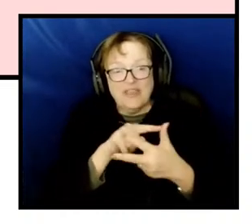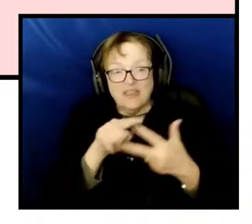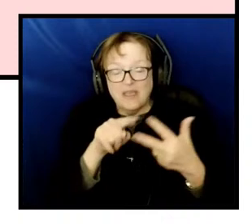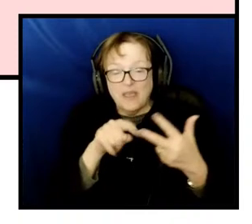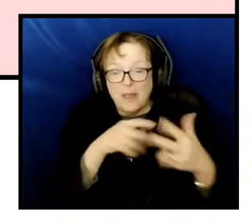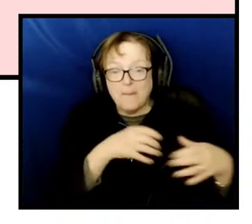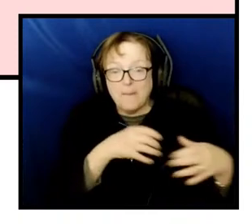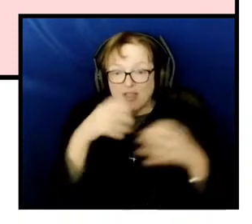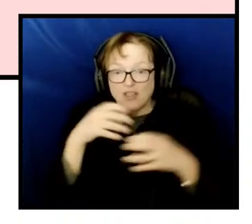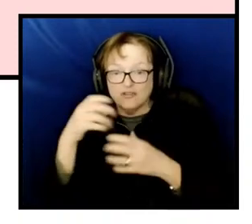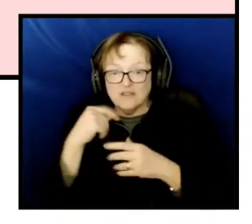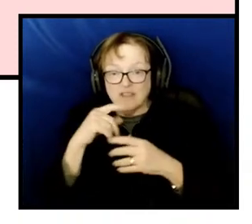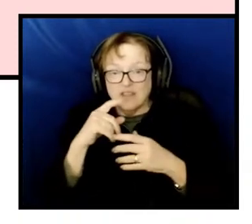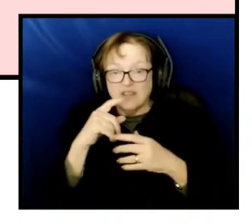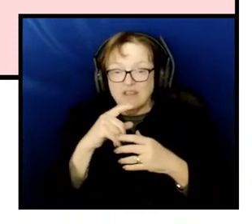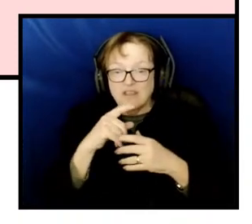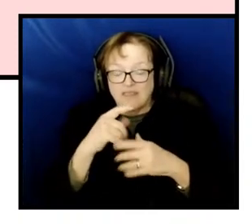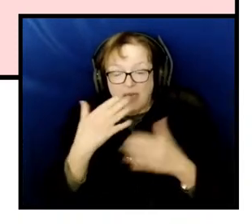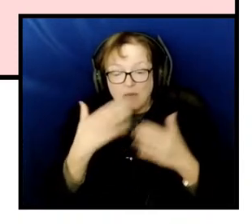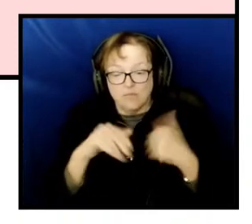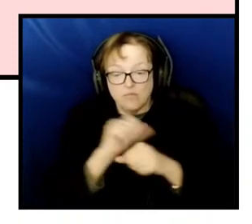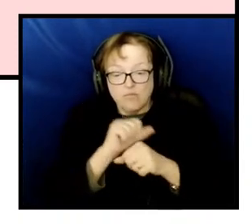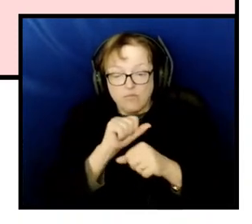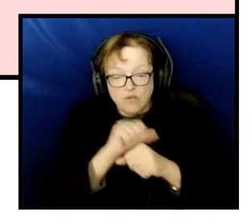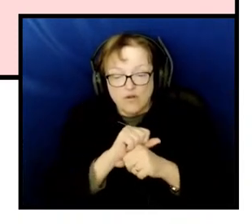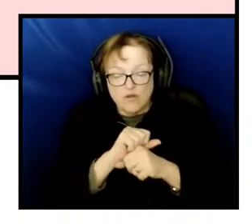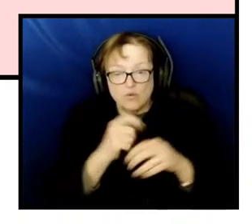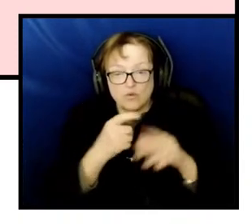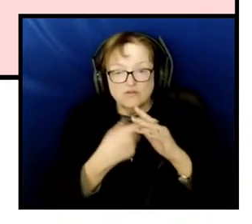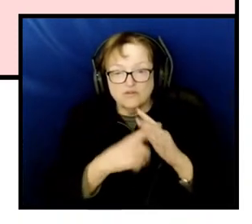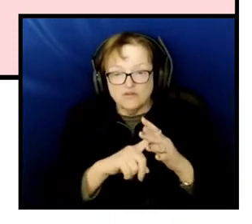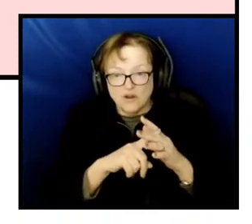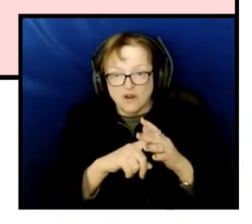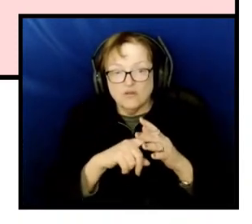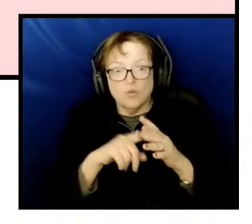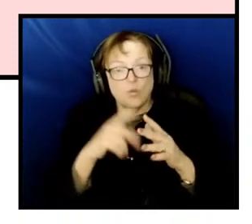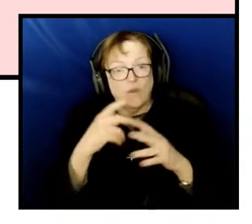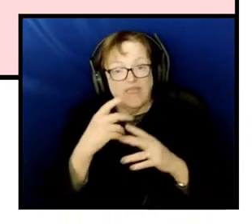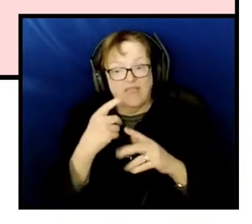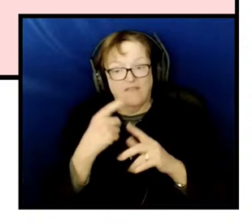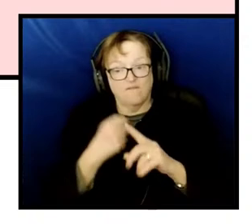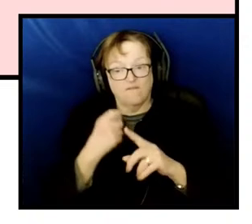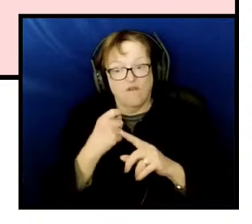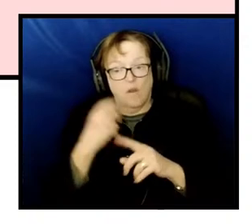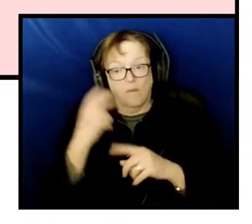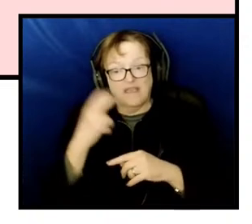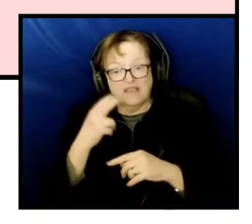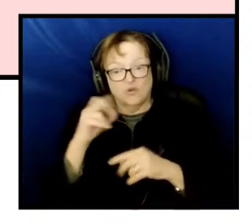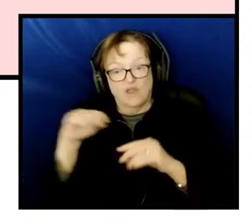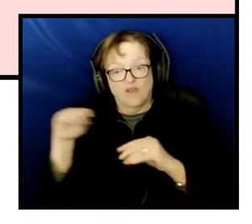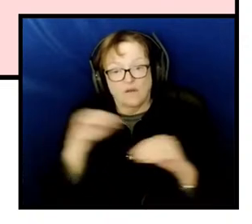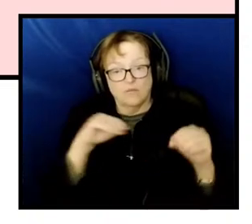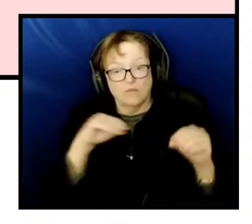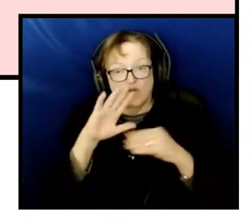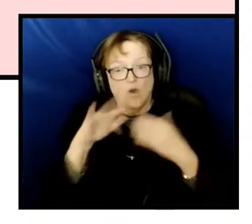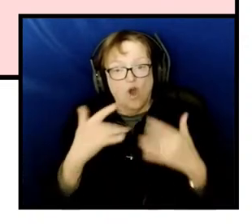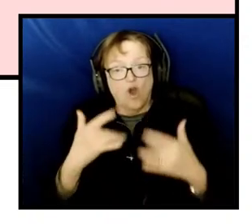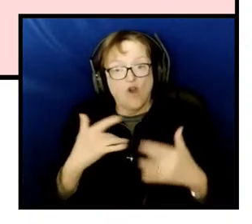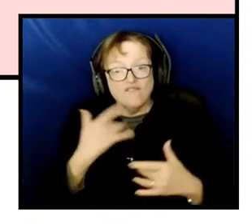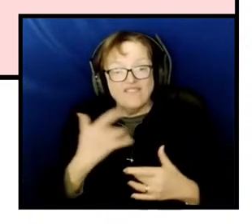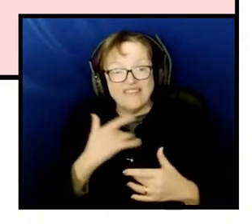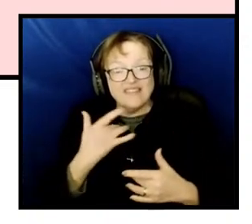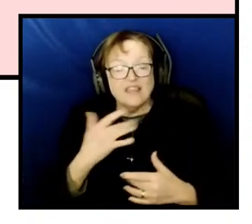womb work are rooted in. And we come from a lens of movement, that all healing, all